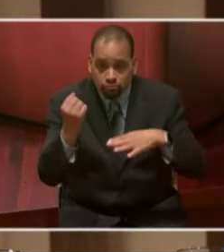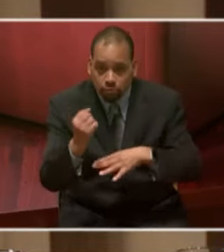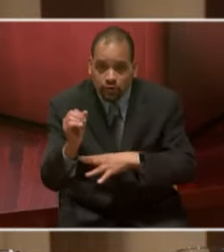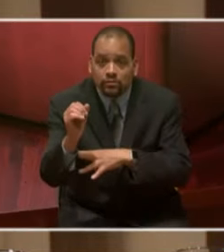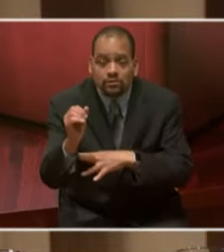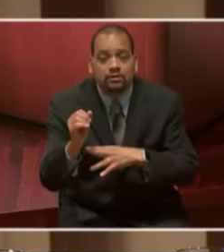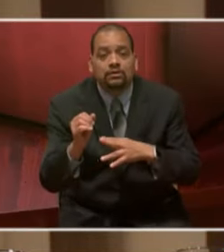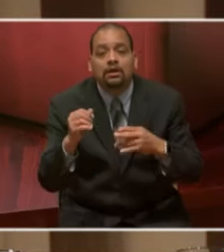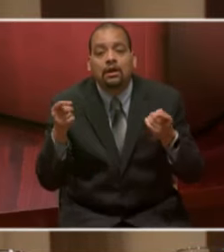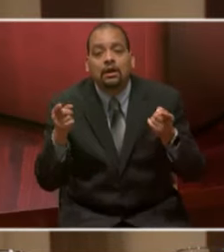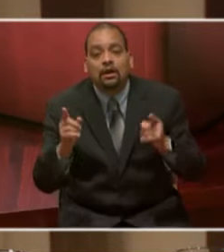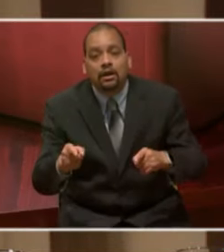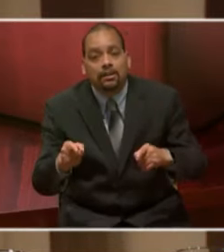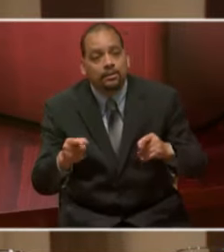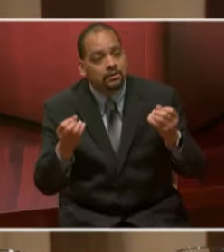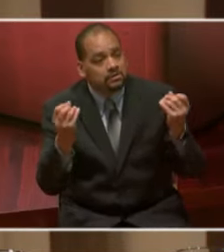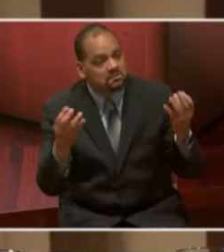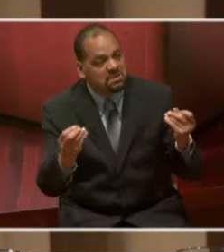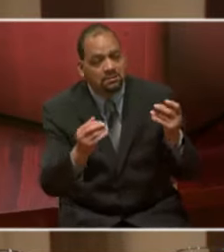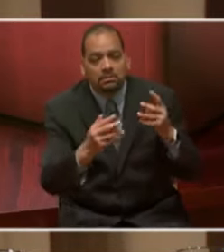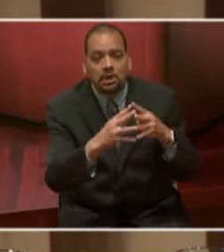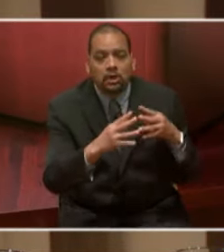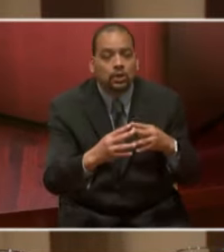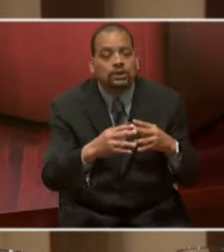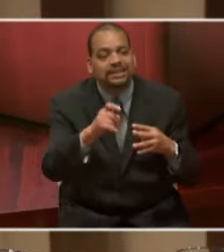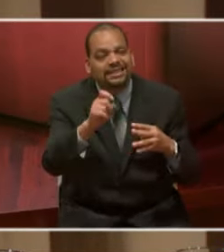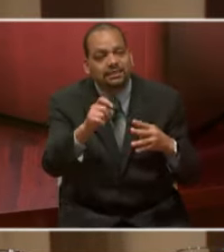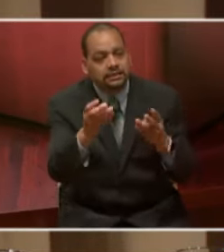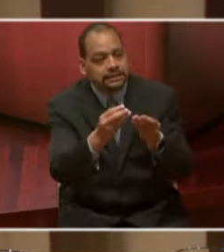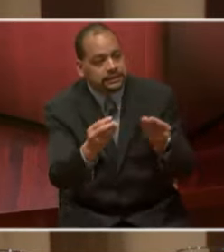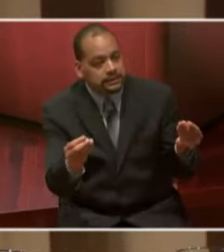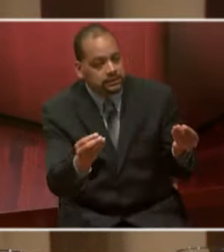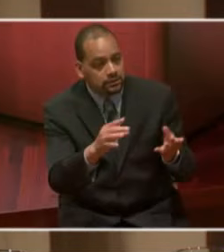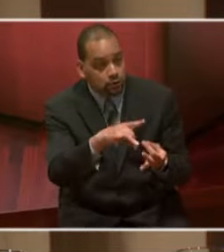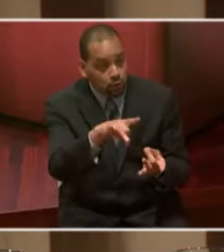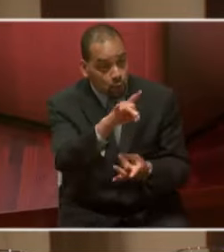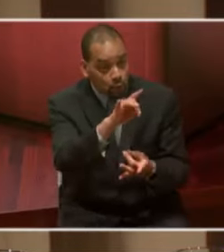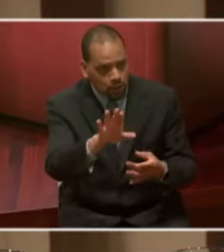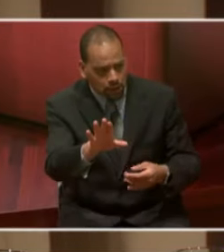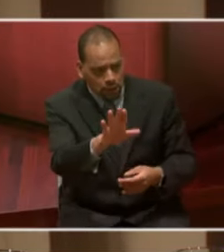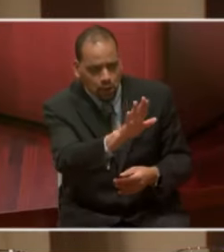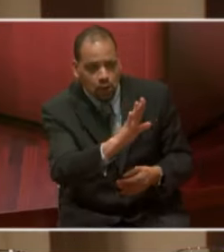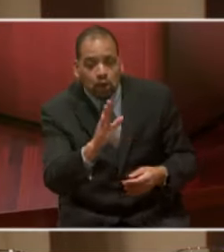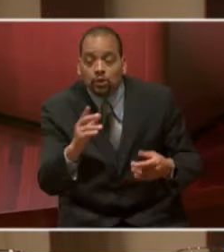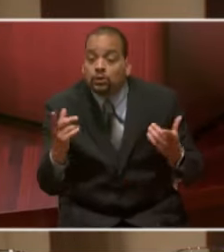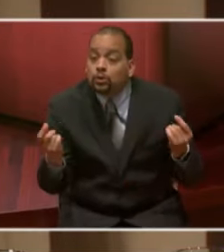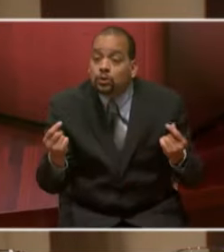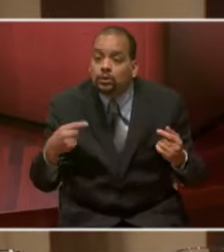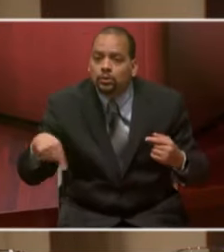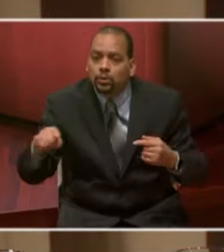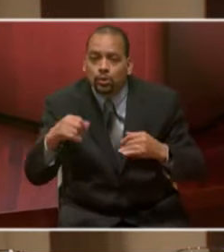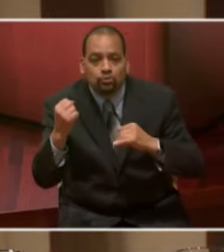said never. And sometime I felt a Sheriff Clark would just mean